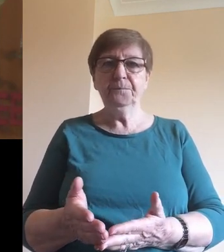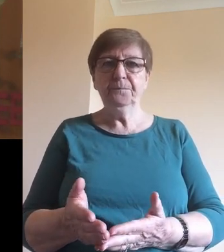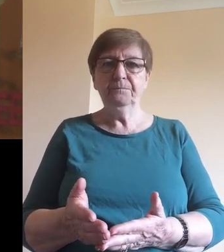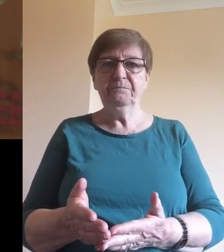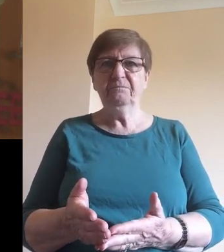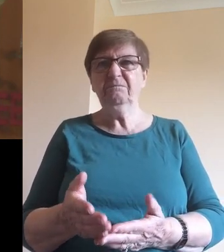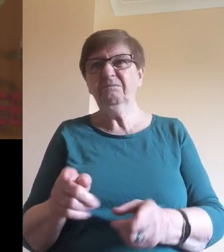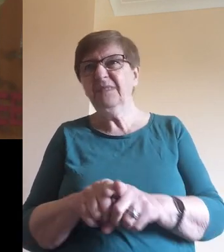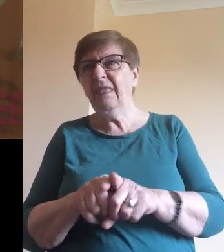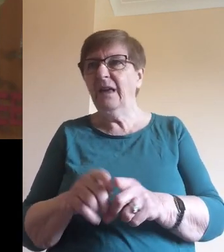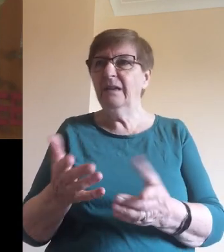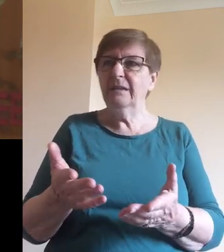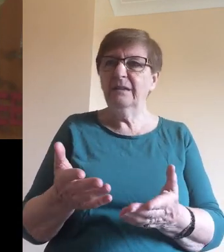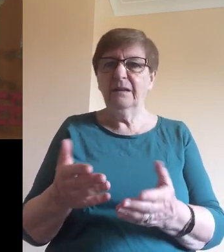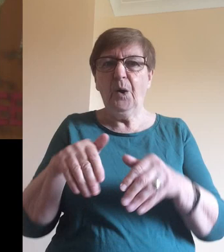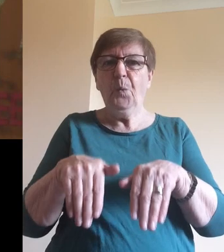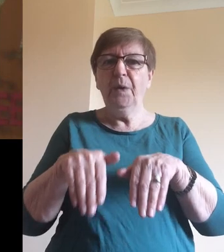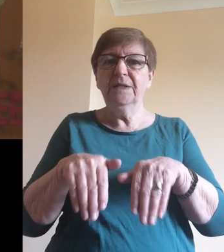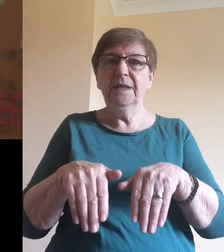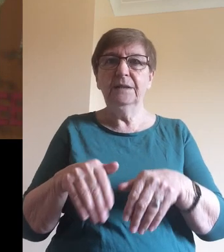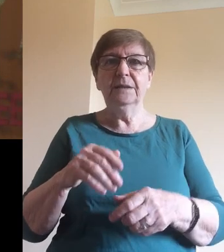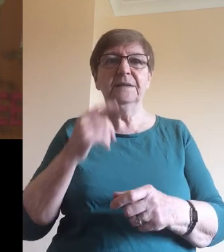A kind of waiting day.